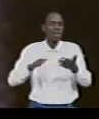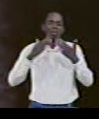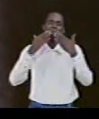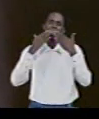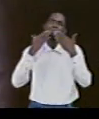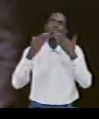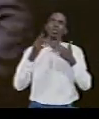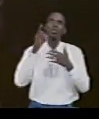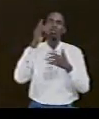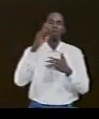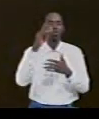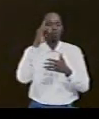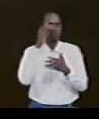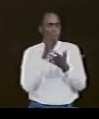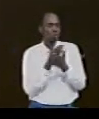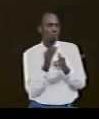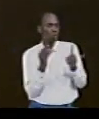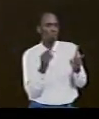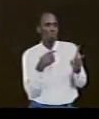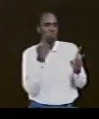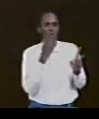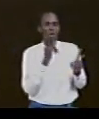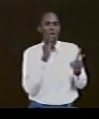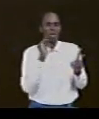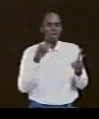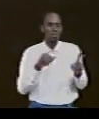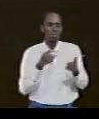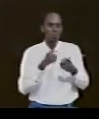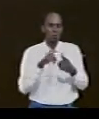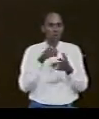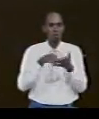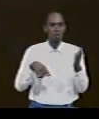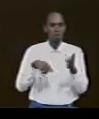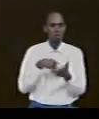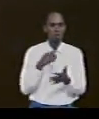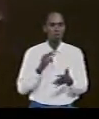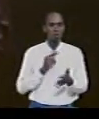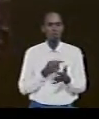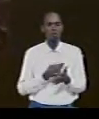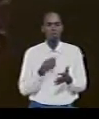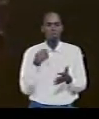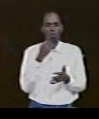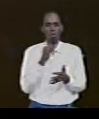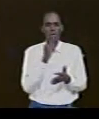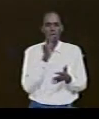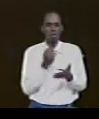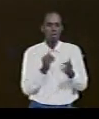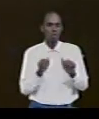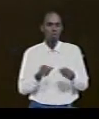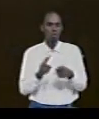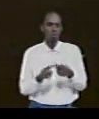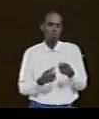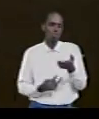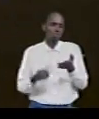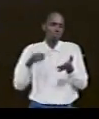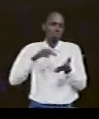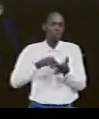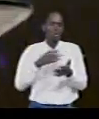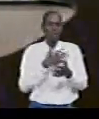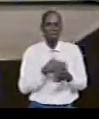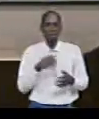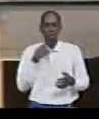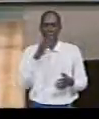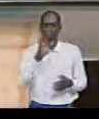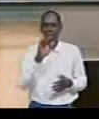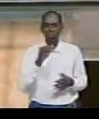to correct us, somebody who is able to rise up and say, that is not right. Now, Peter had